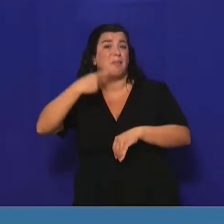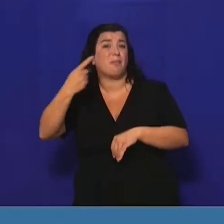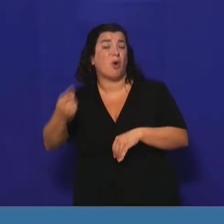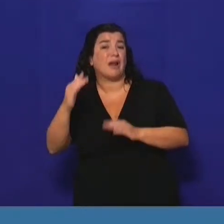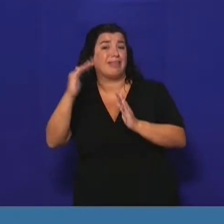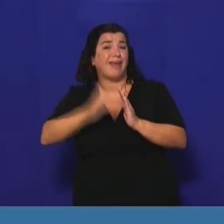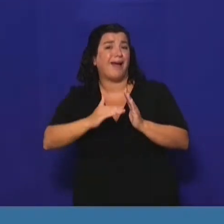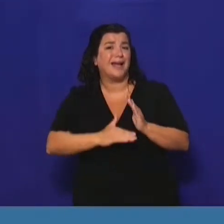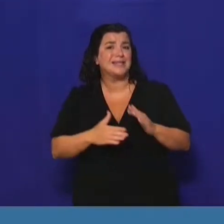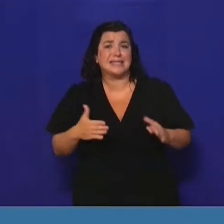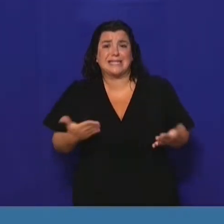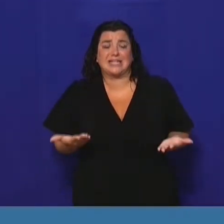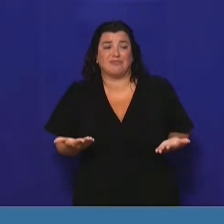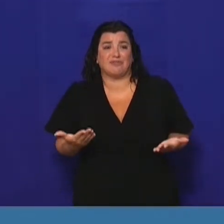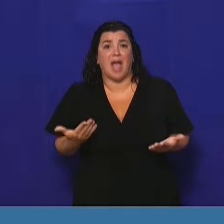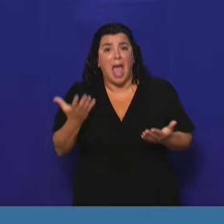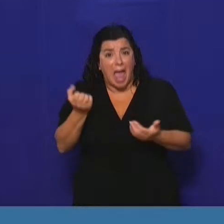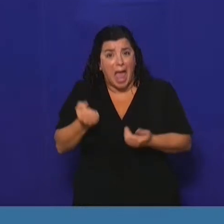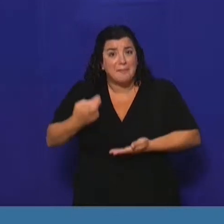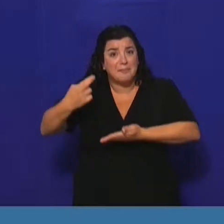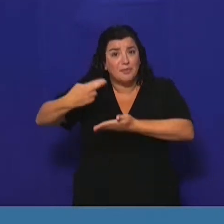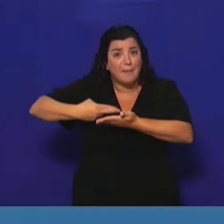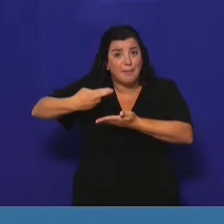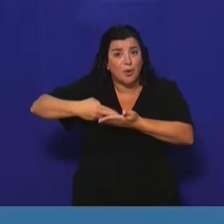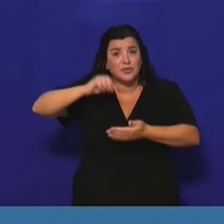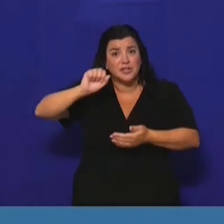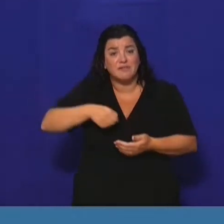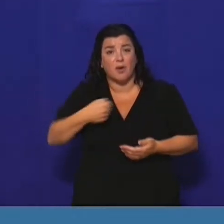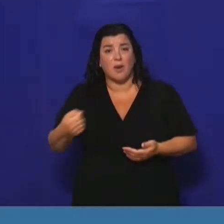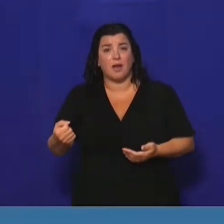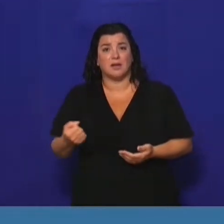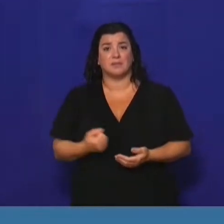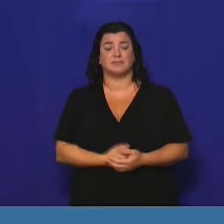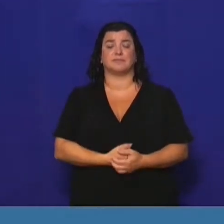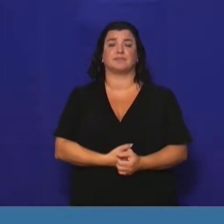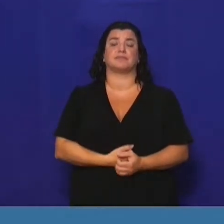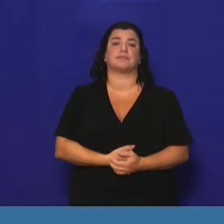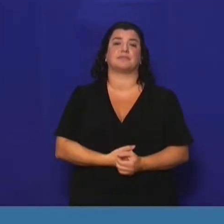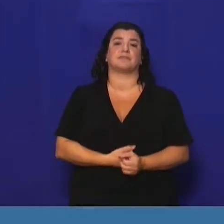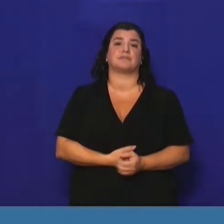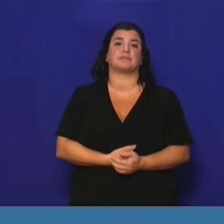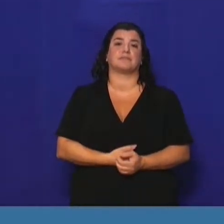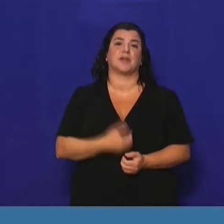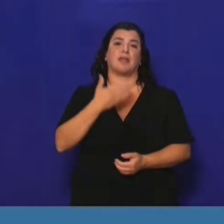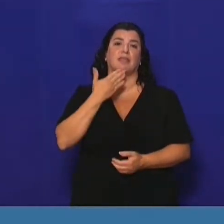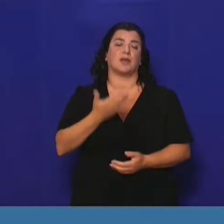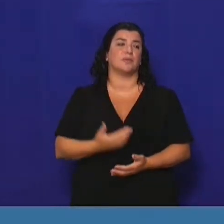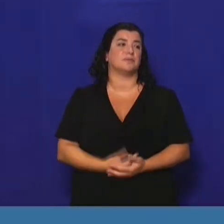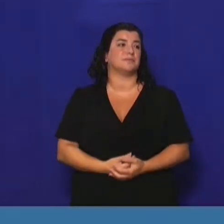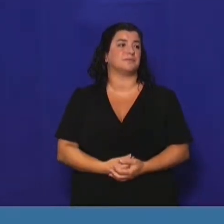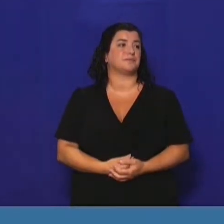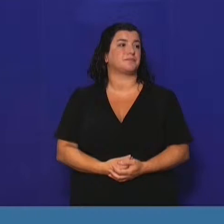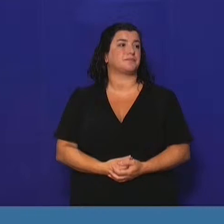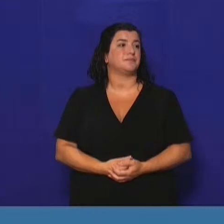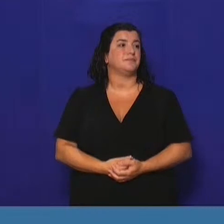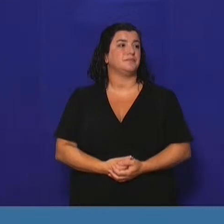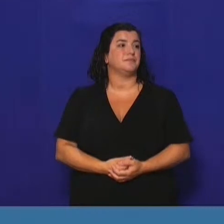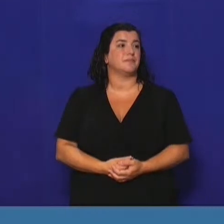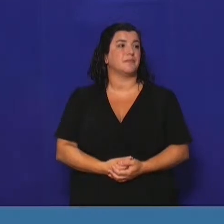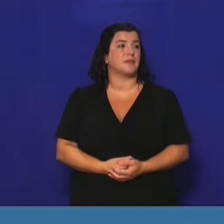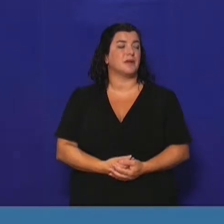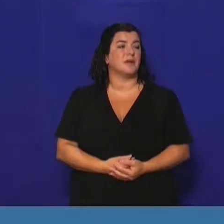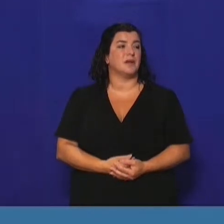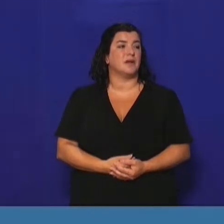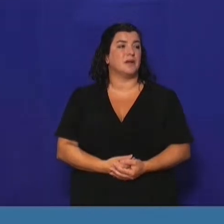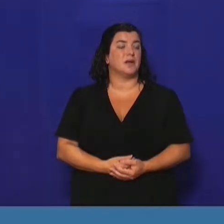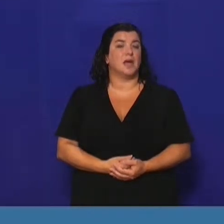biżejjed. Ħareġ xi rapport, kien hemm xi diskussjonijiet fuq dan lat. Grazzi. Mela, aħna